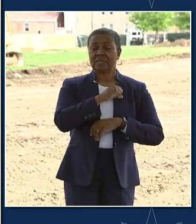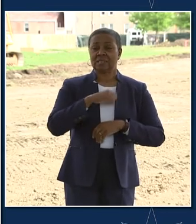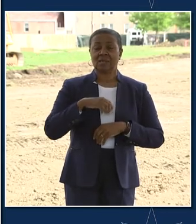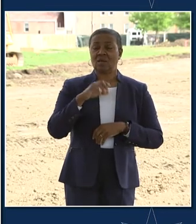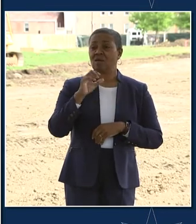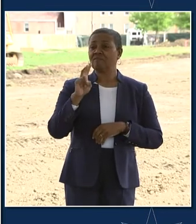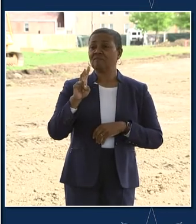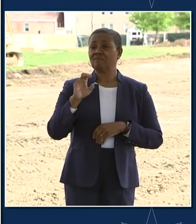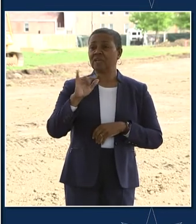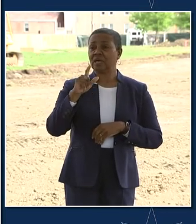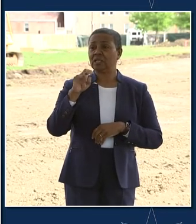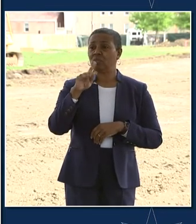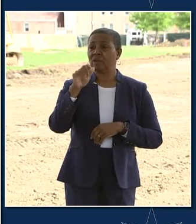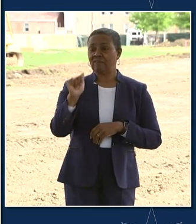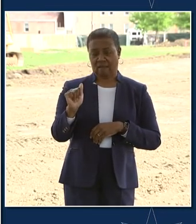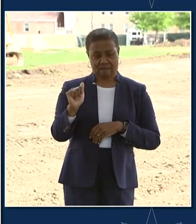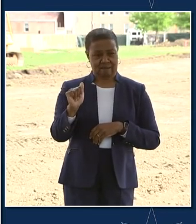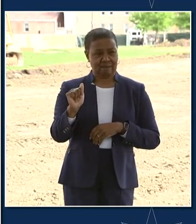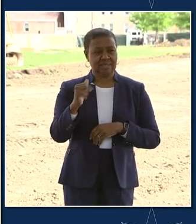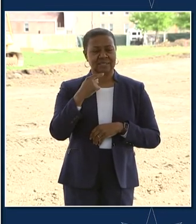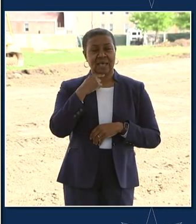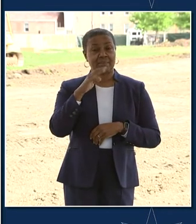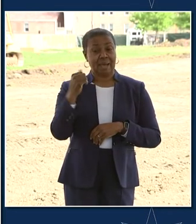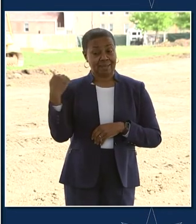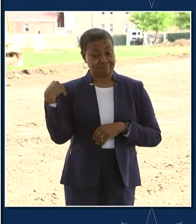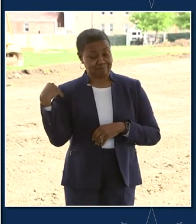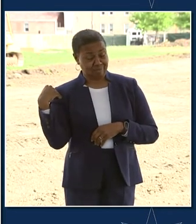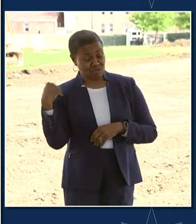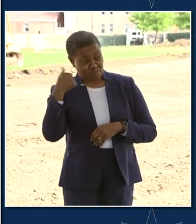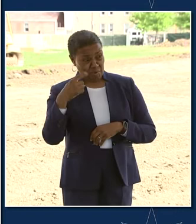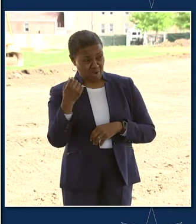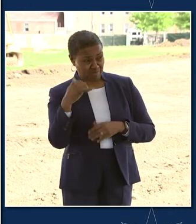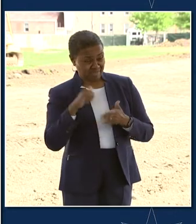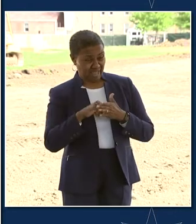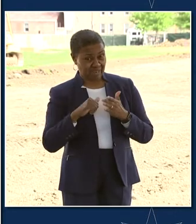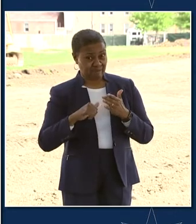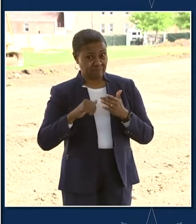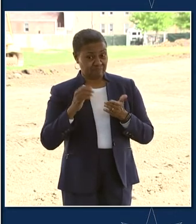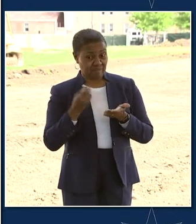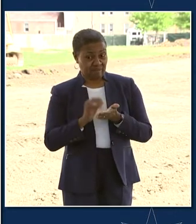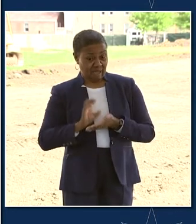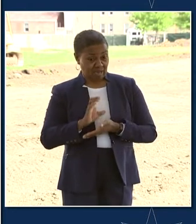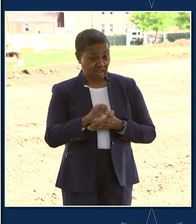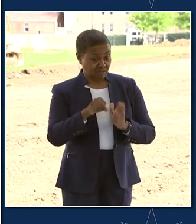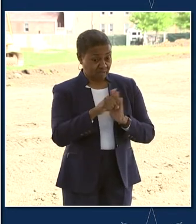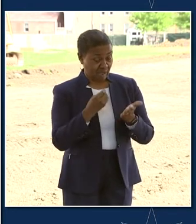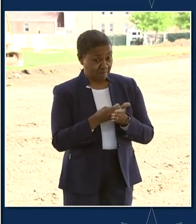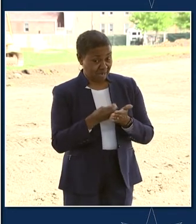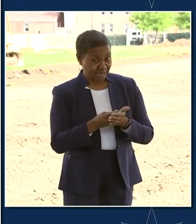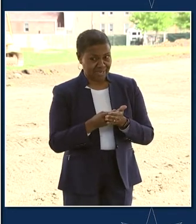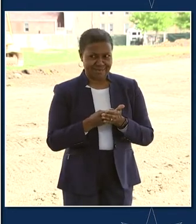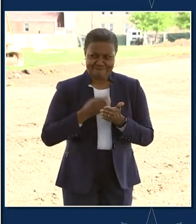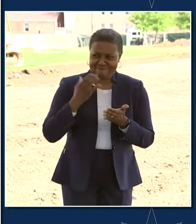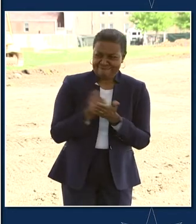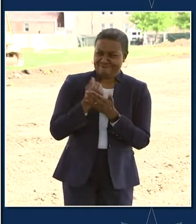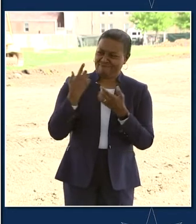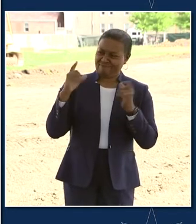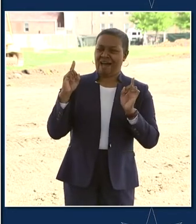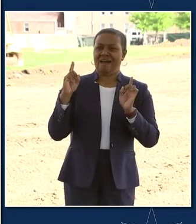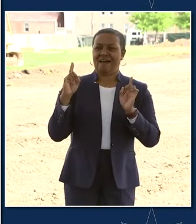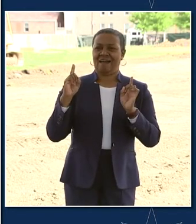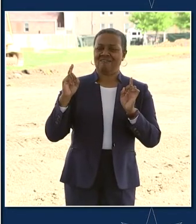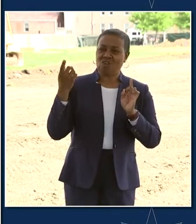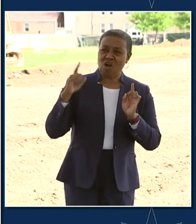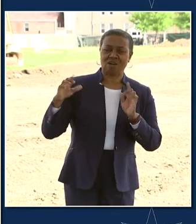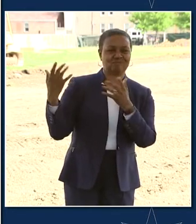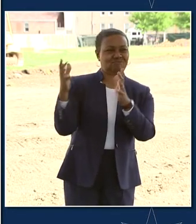Senator Selena Villanueva, who she said, Mike, remember when you asked me for that allocation for state money? Well, we got it. Give her a